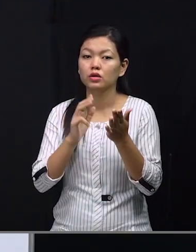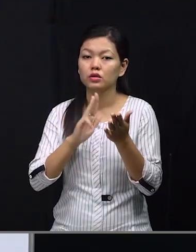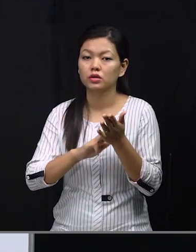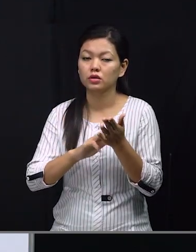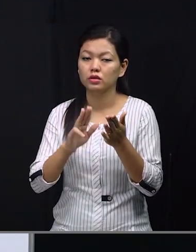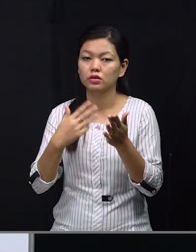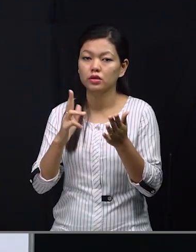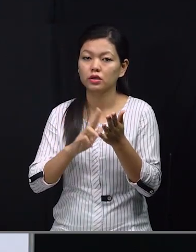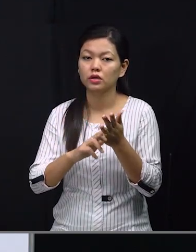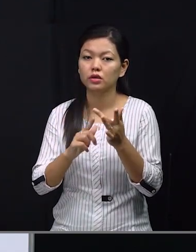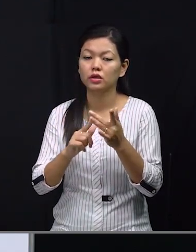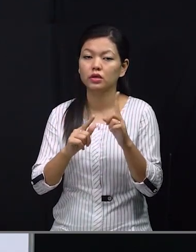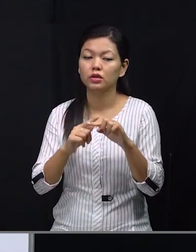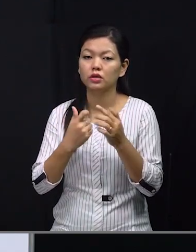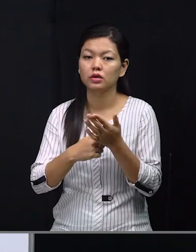cold